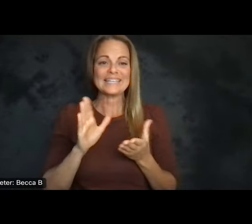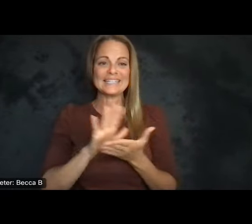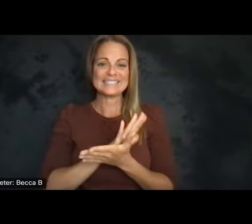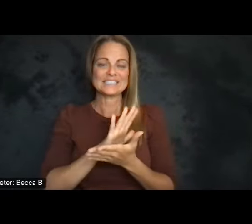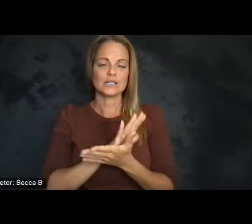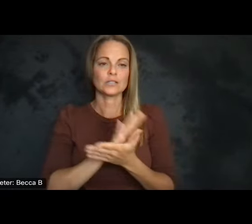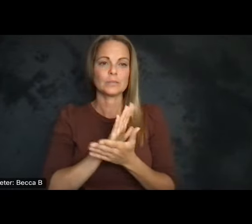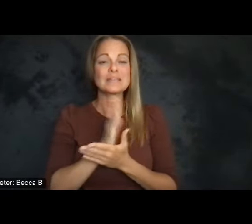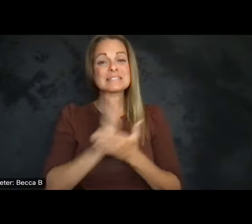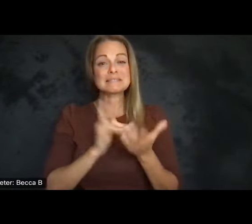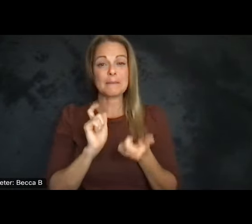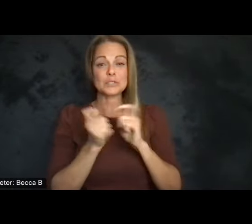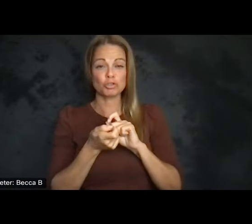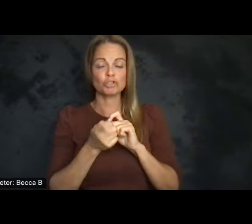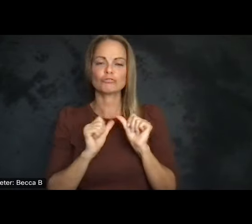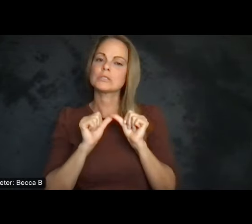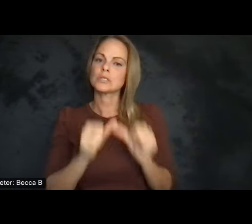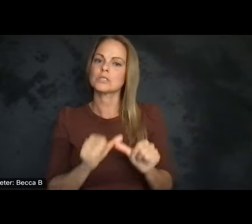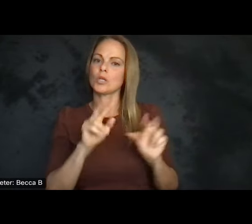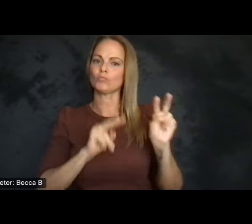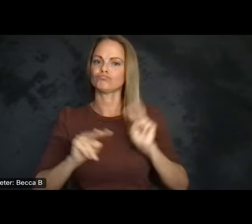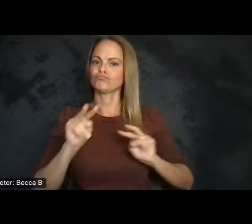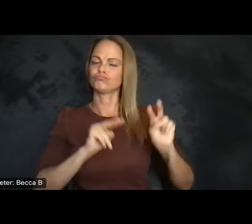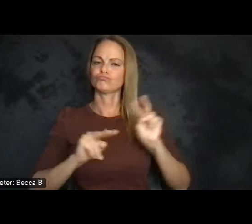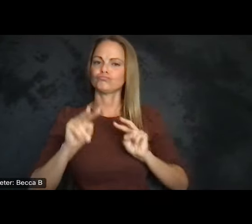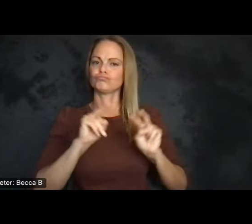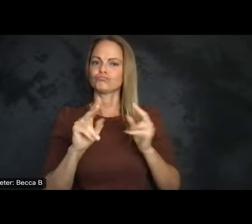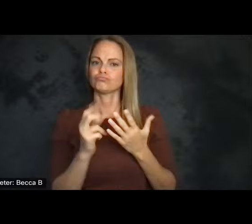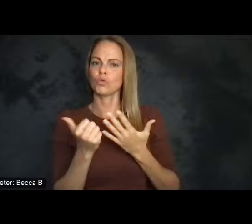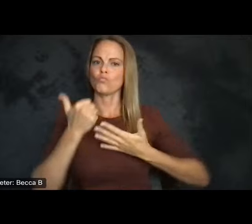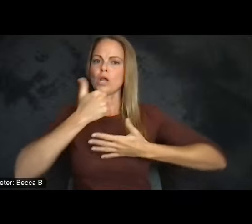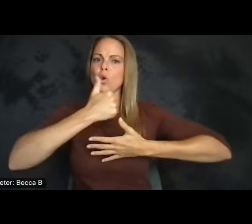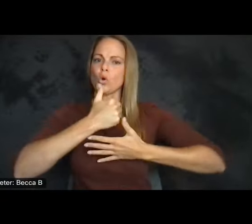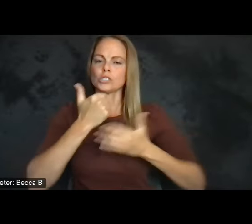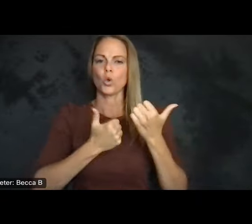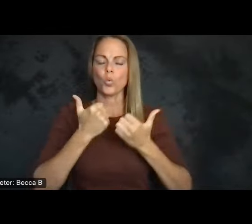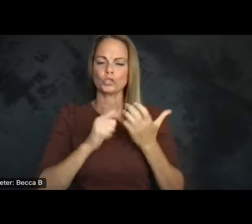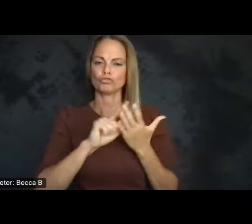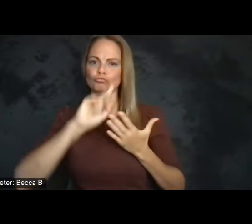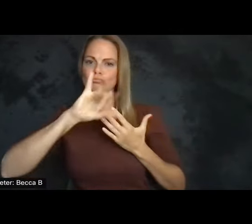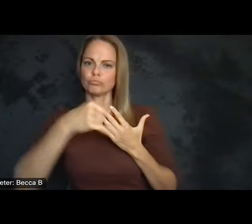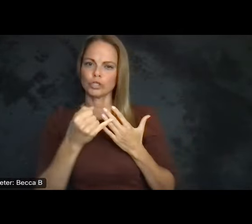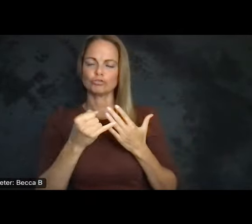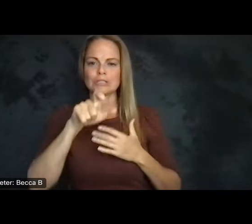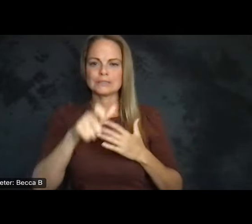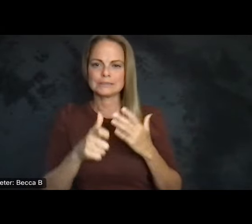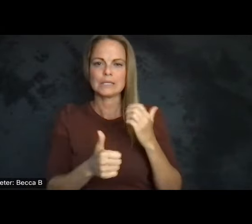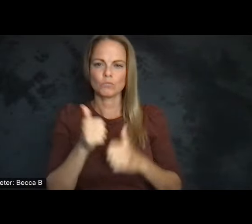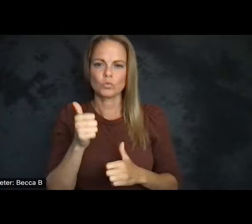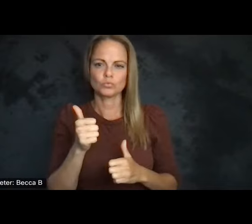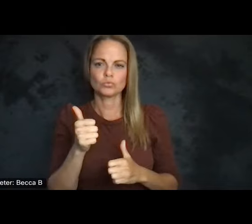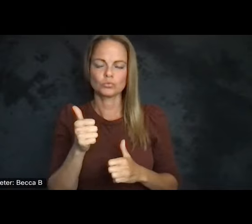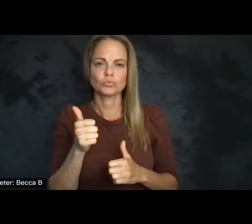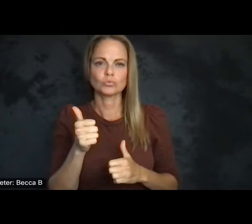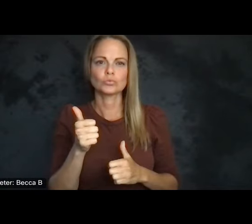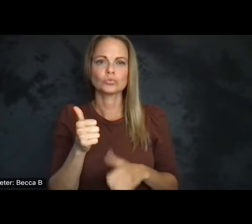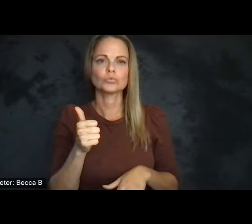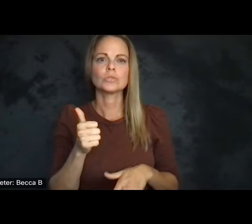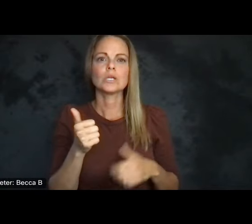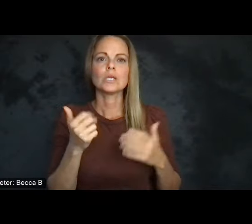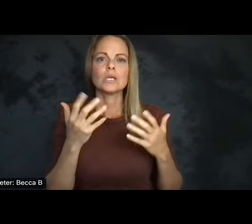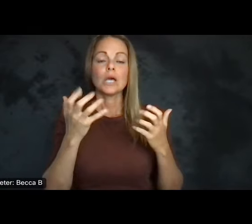and we will continually look at prioritizing those projects in need. I would like to